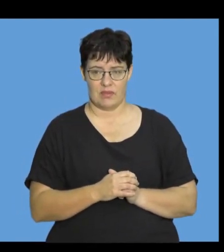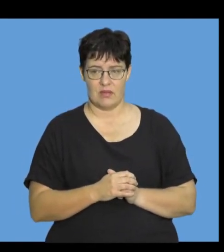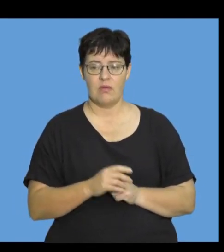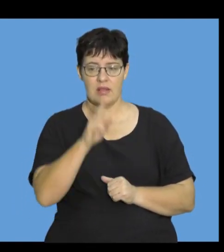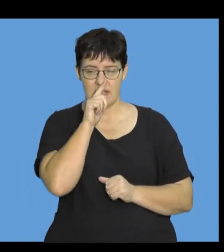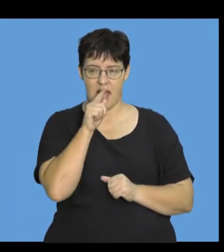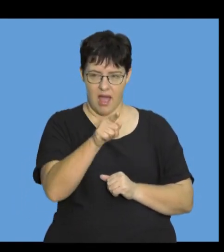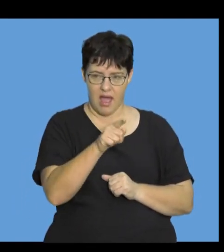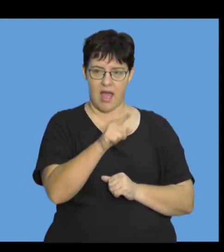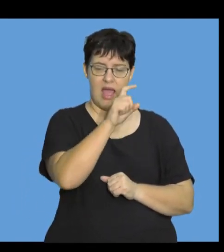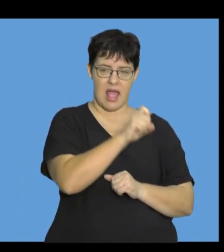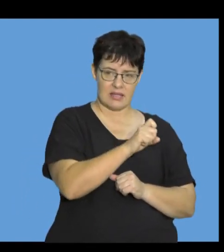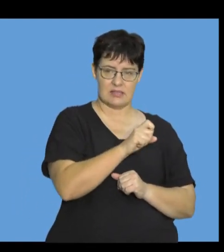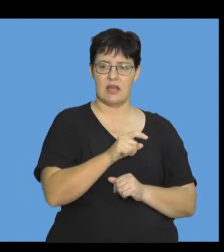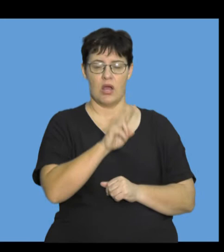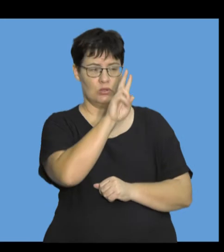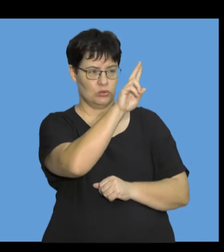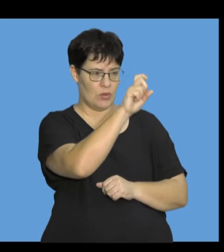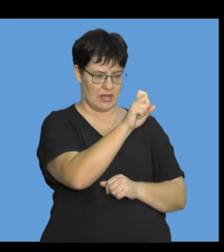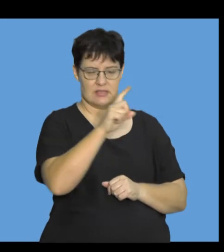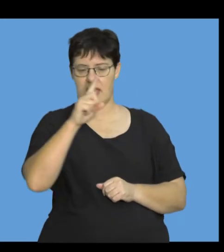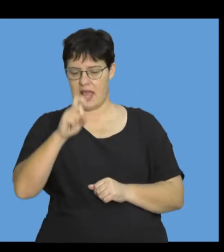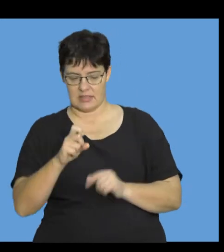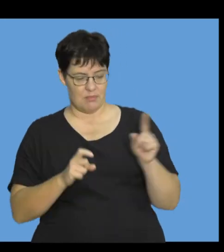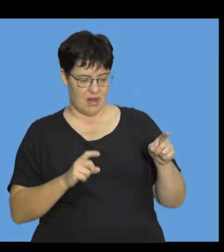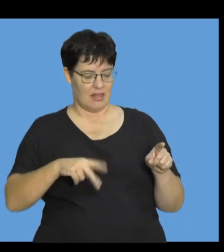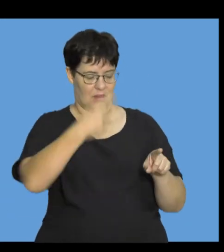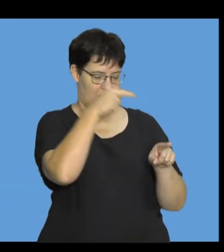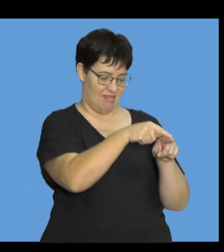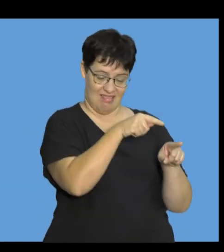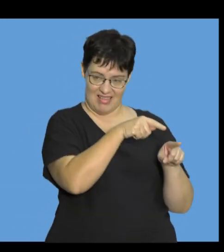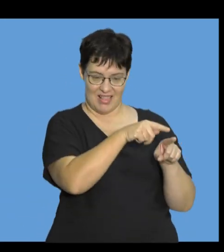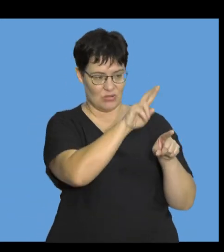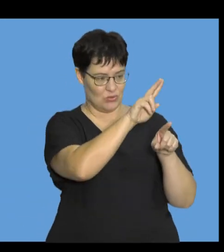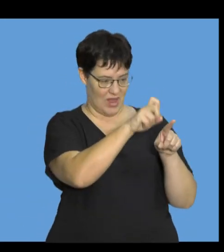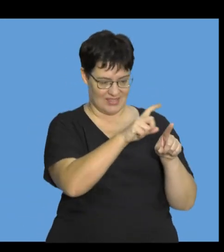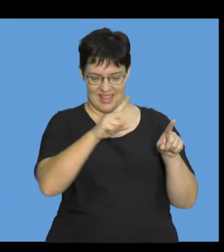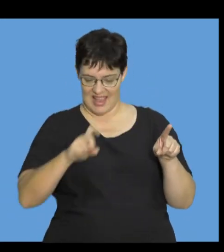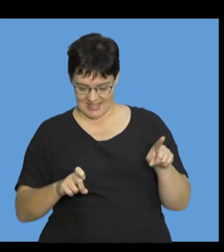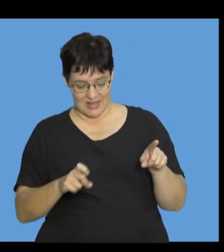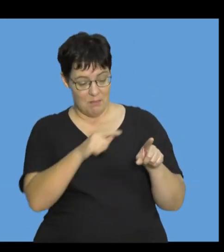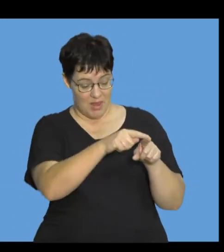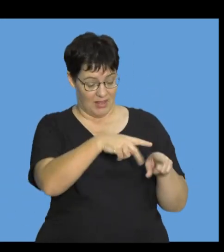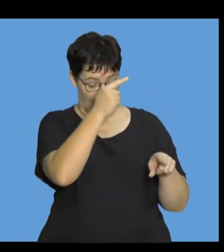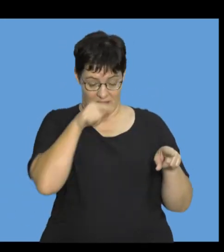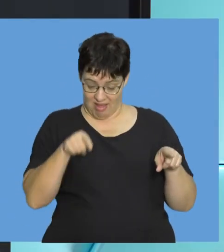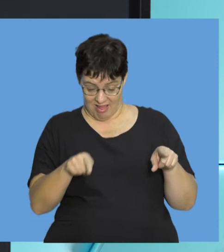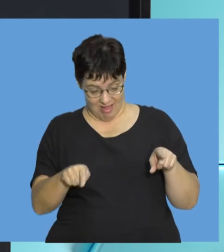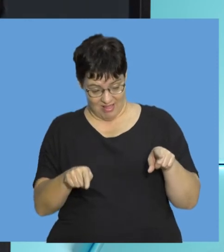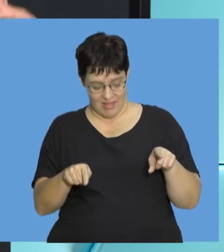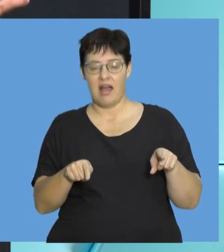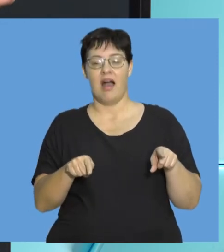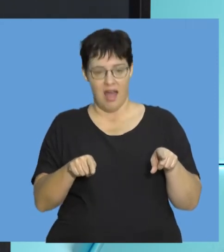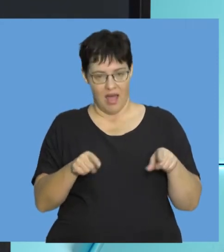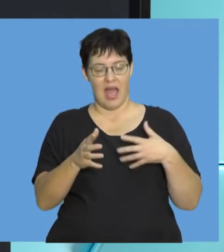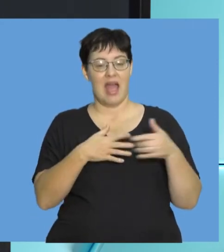that this is x and that is 2x. So one is twice the other. So as soon as one becomes twice